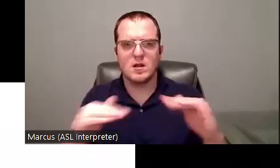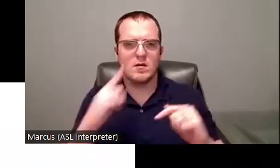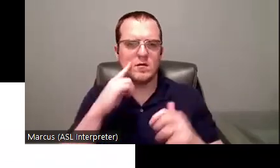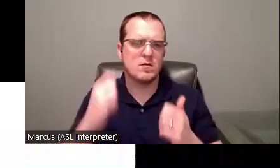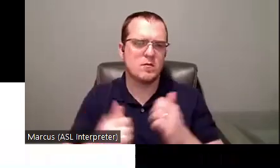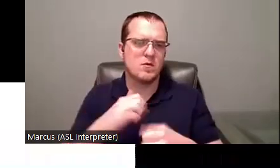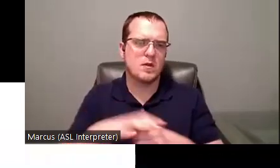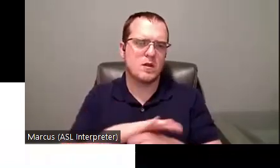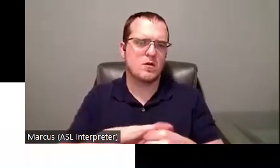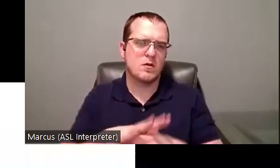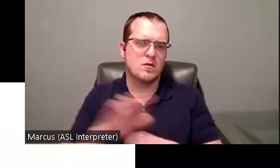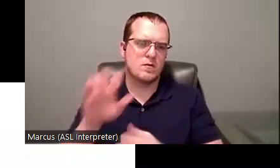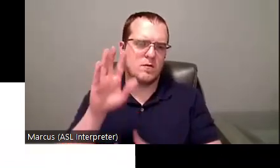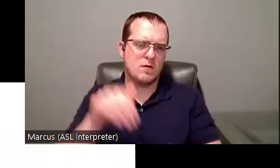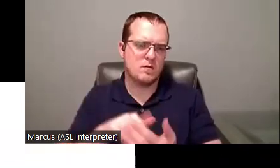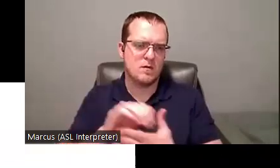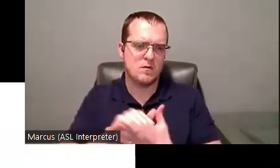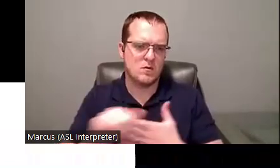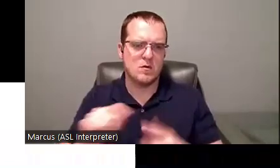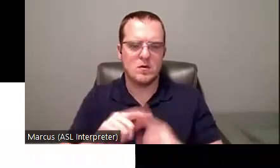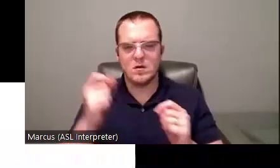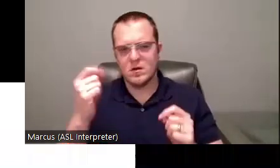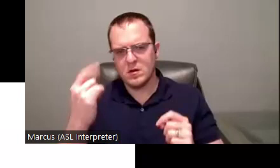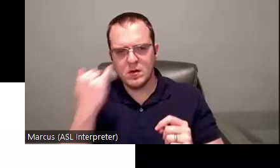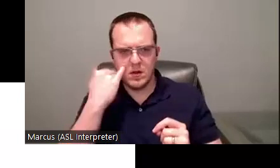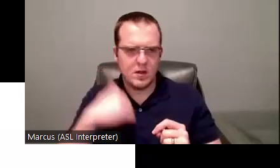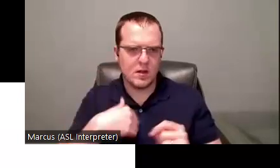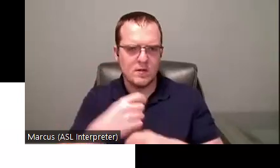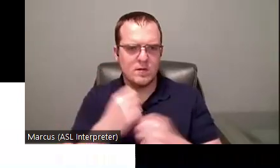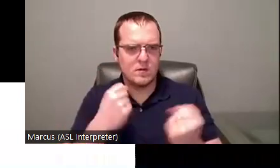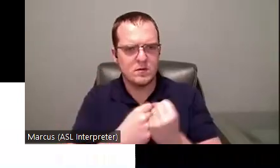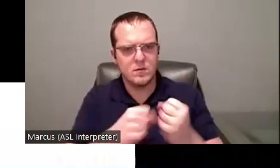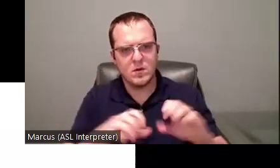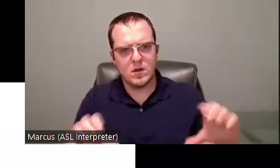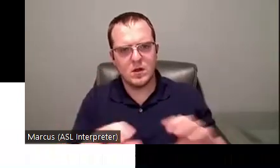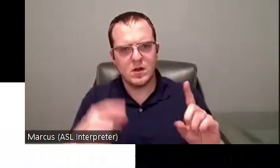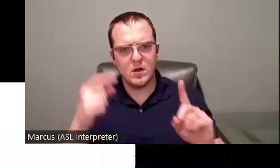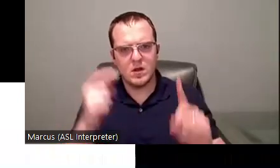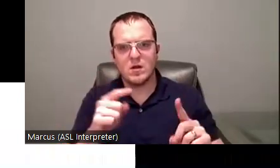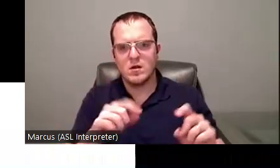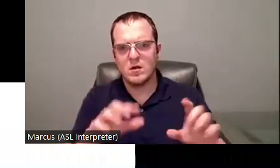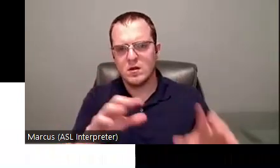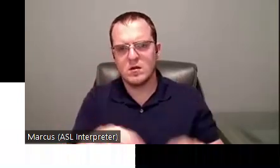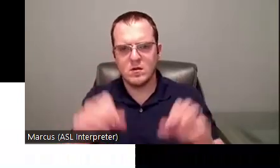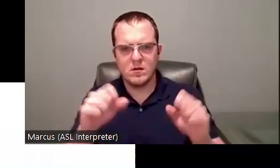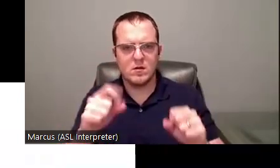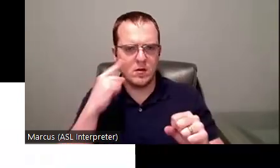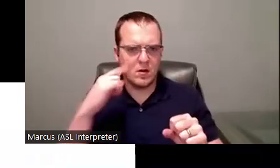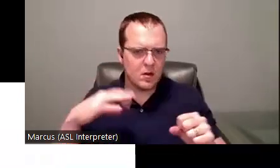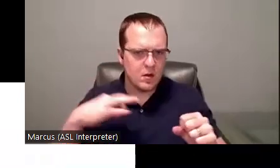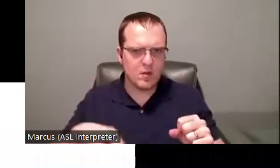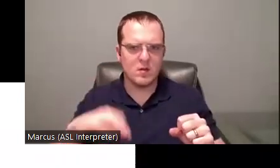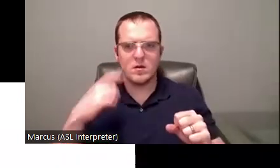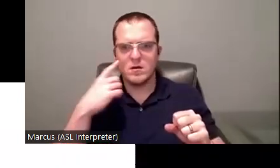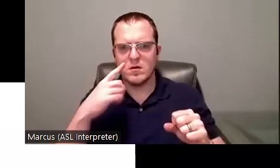city is $5,000. However, if the sponsored activity, event, or initiative primarily benefits, serves,